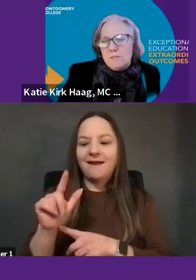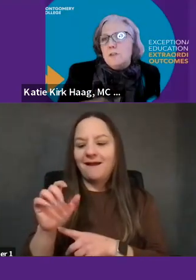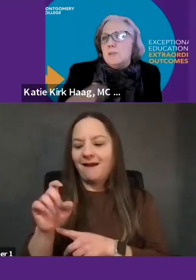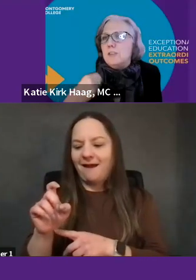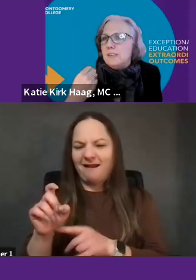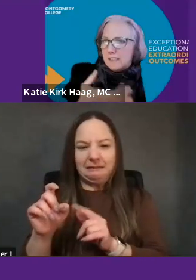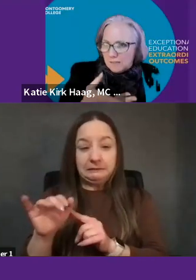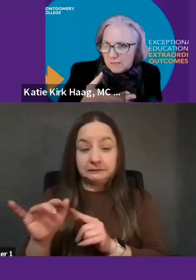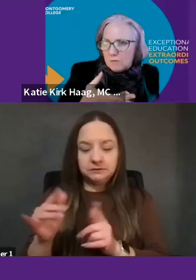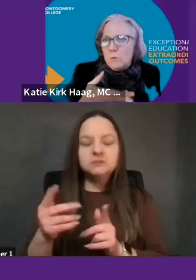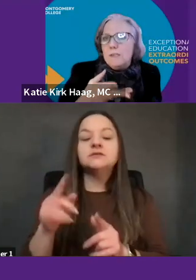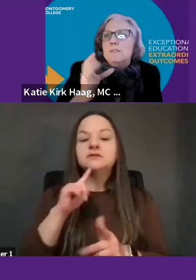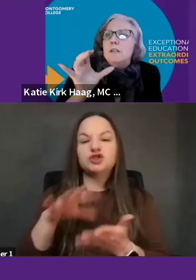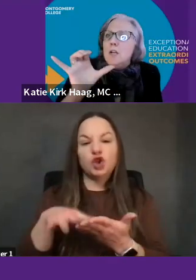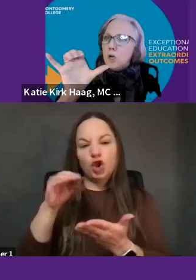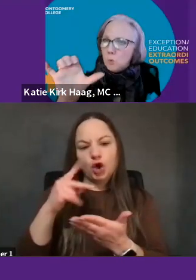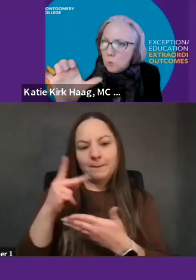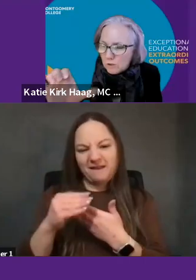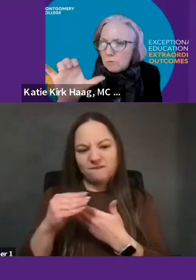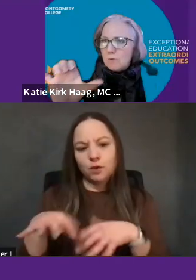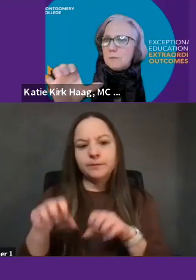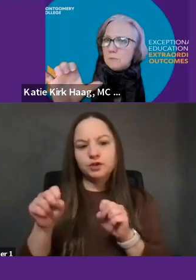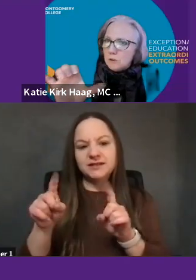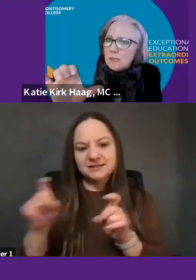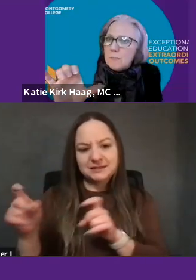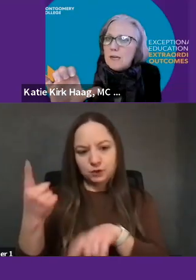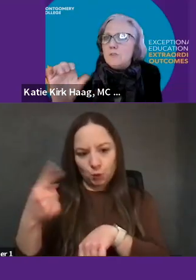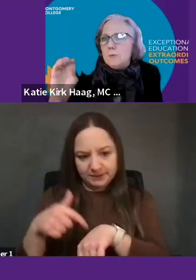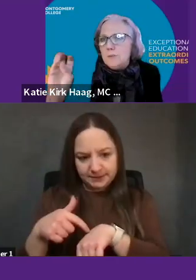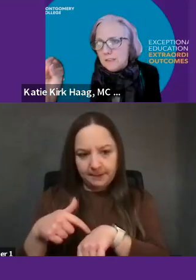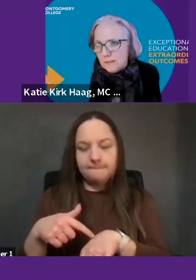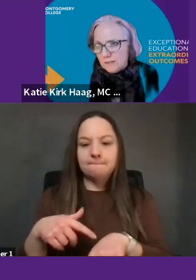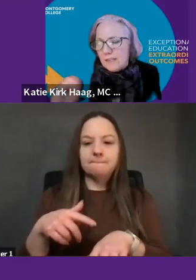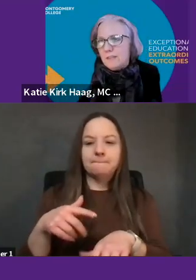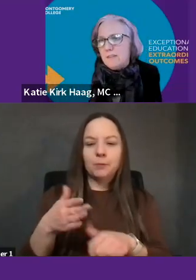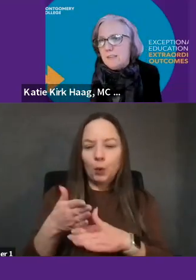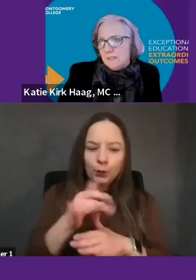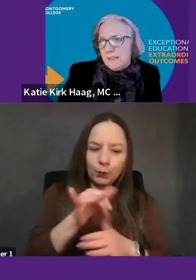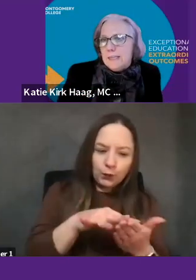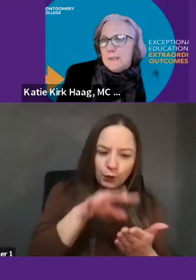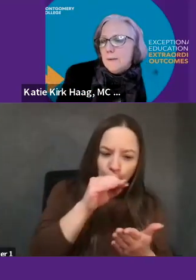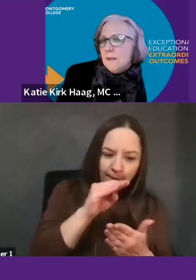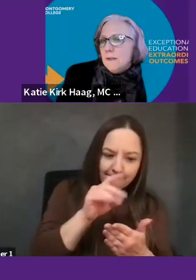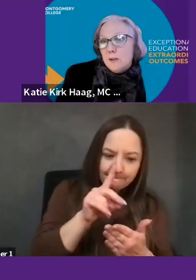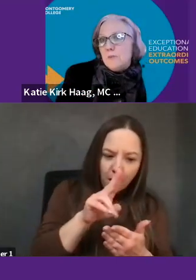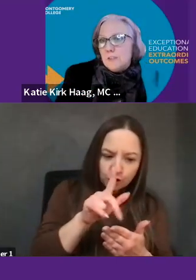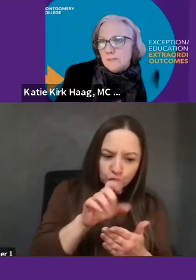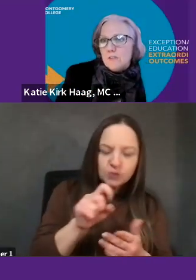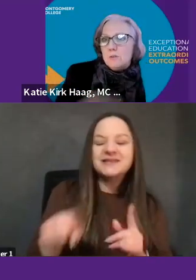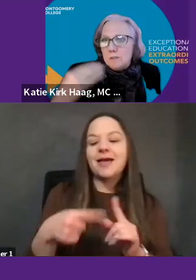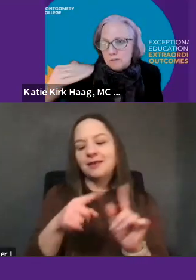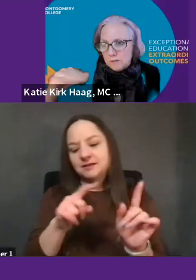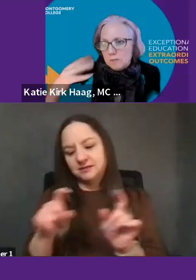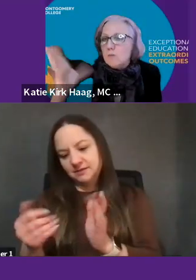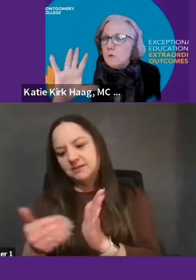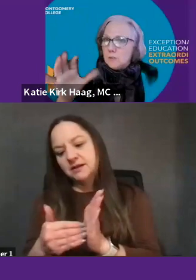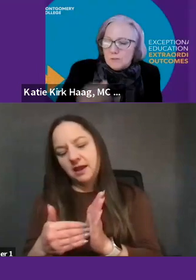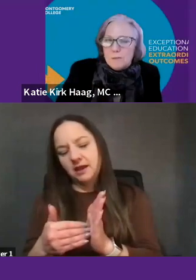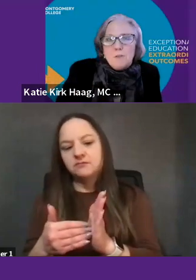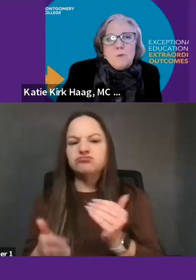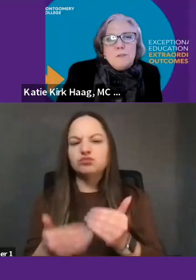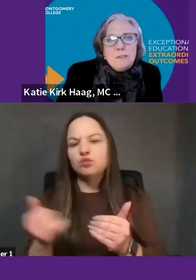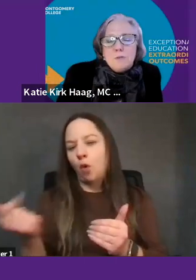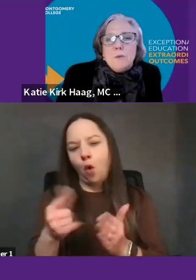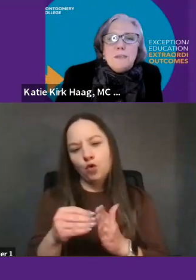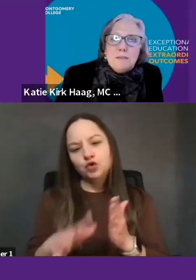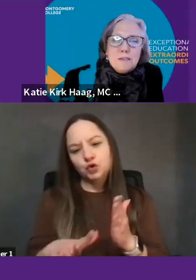learning platform. You're going to take the test once, work through some learning modules, and then take the test again. Almost every student's score goes